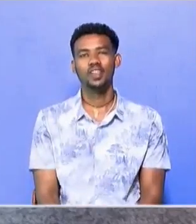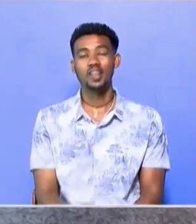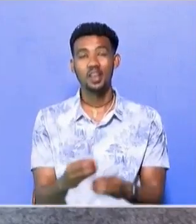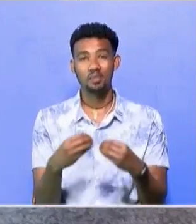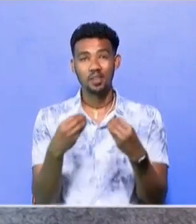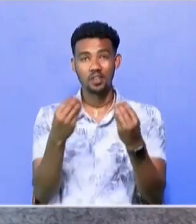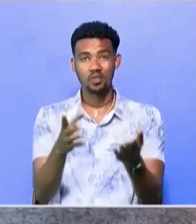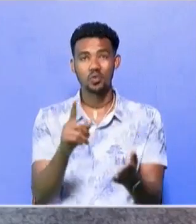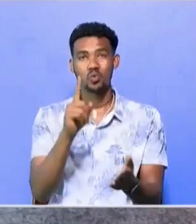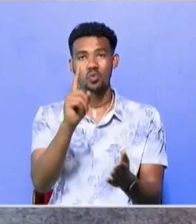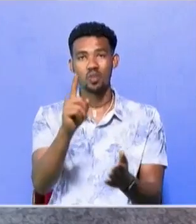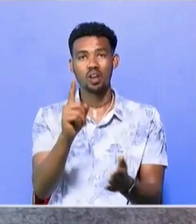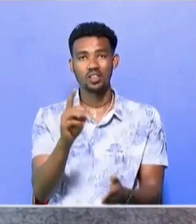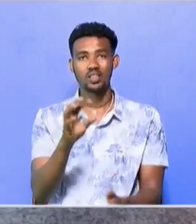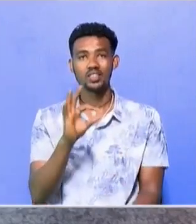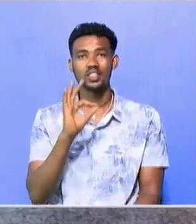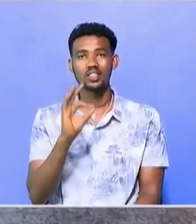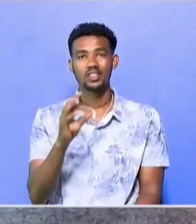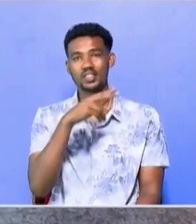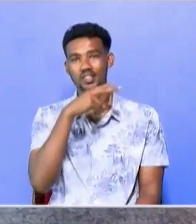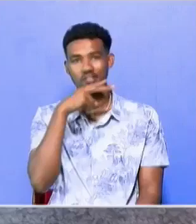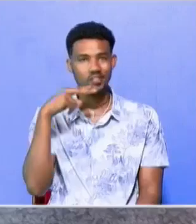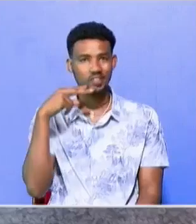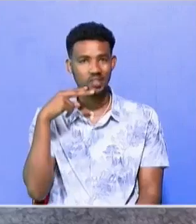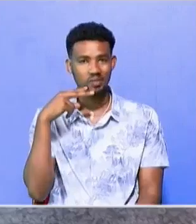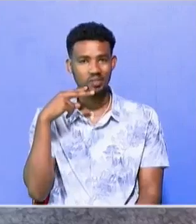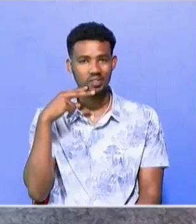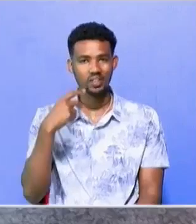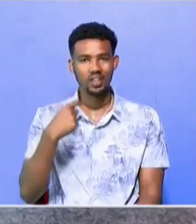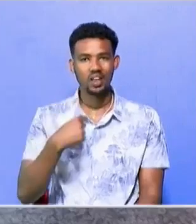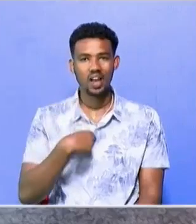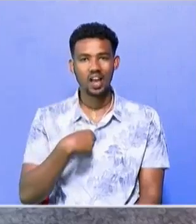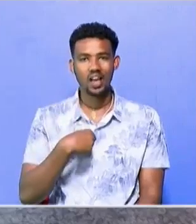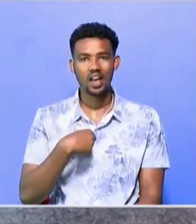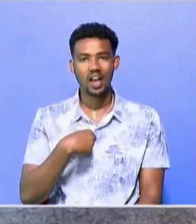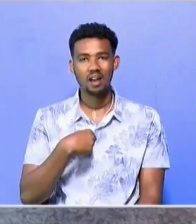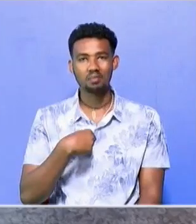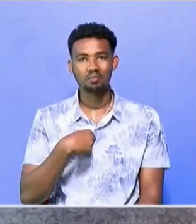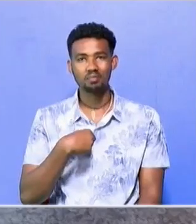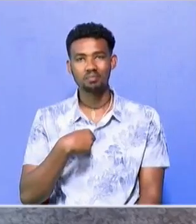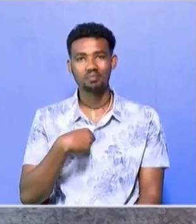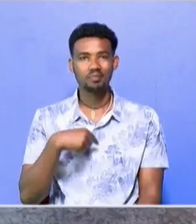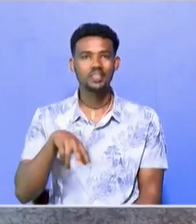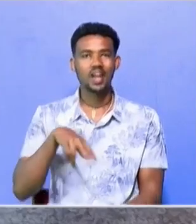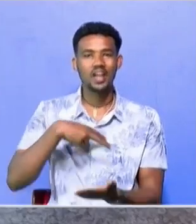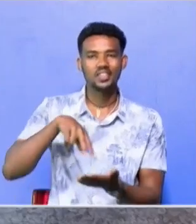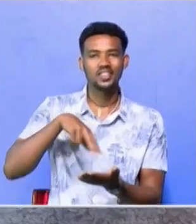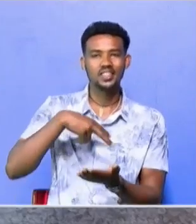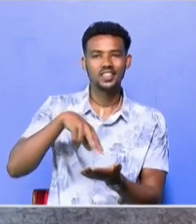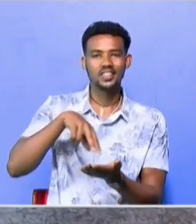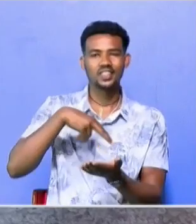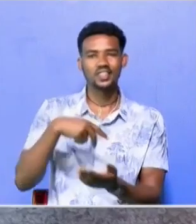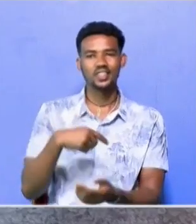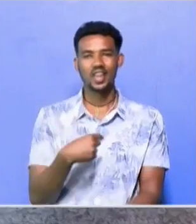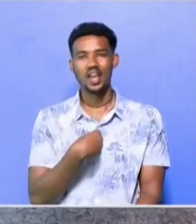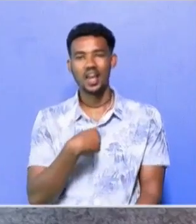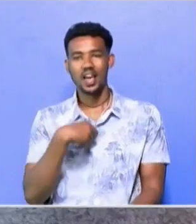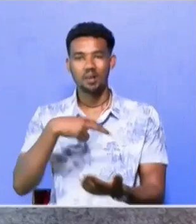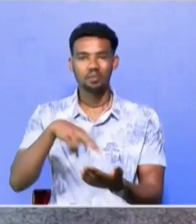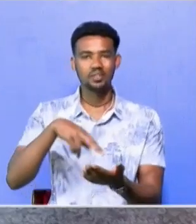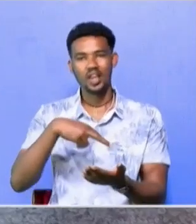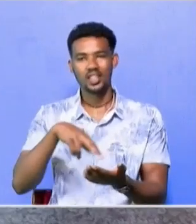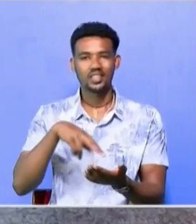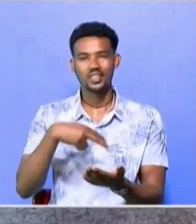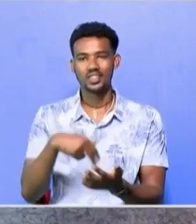give you one interesting verb. I am dancing. These all